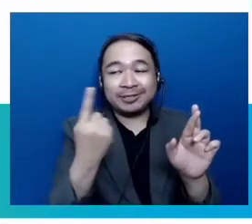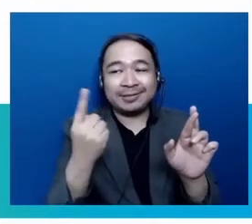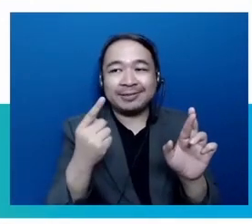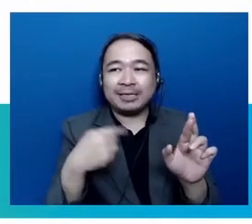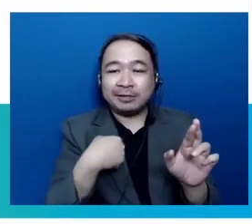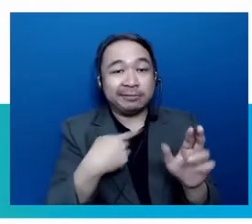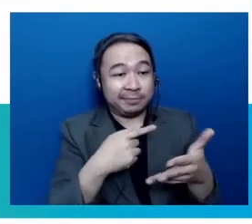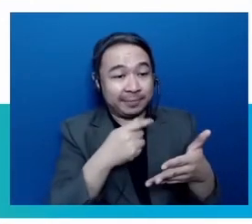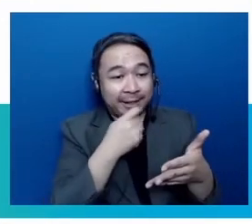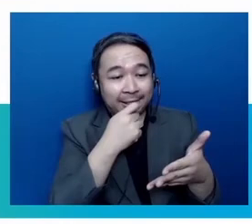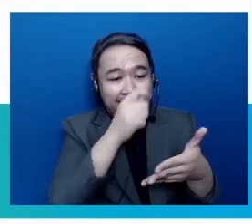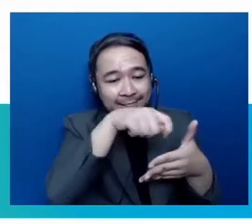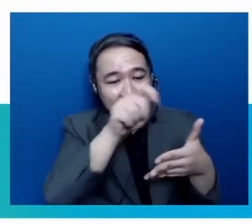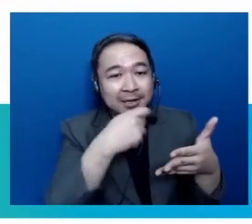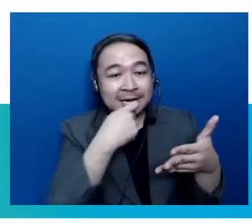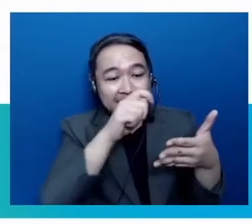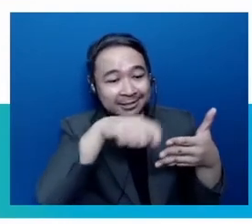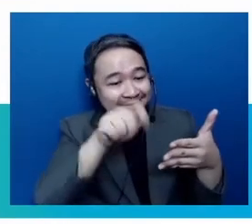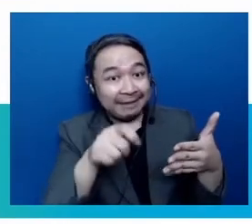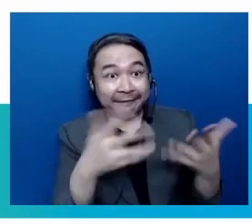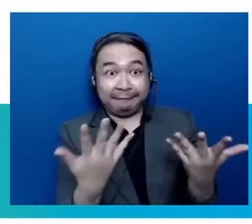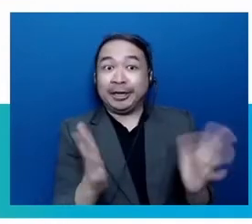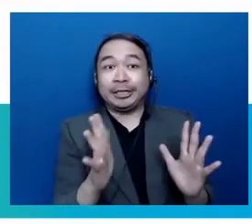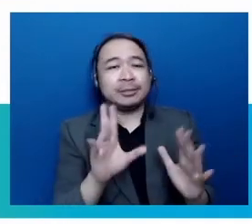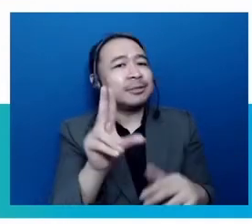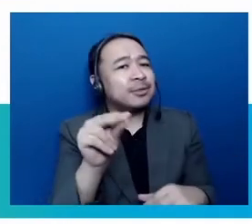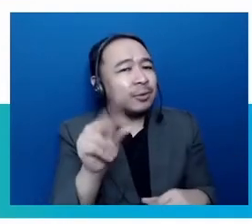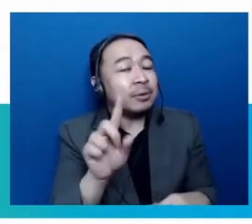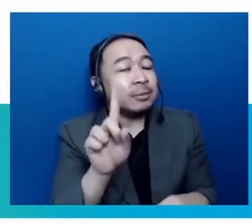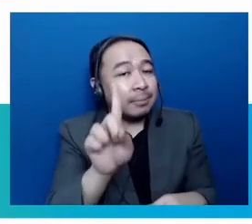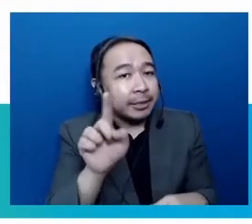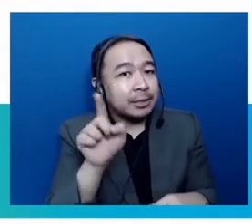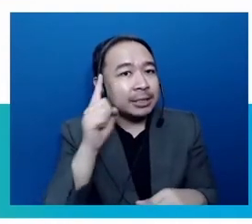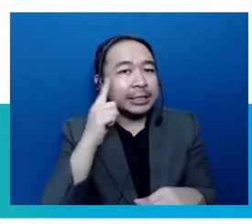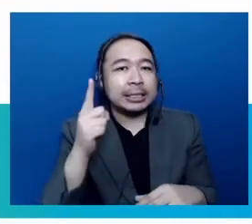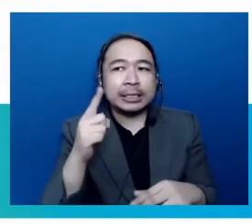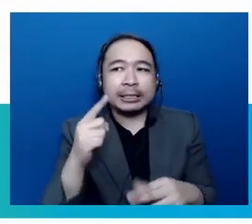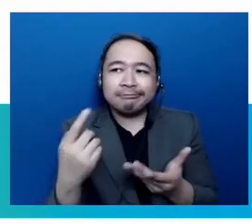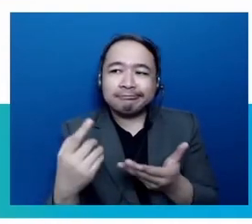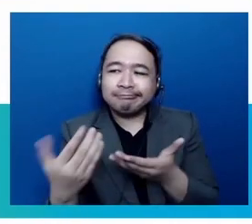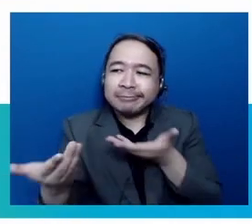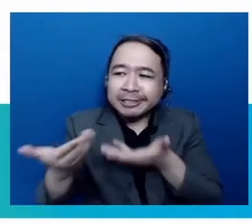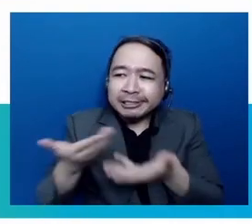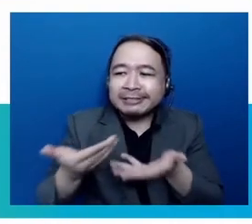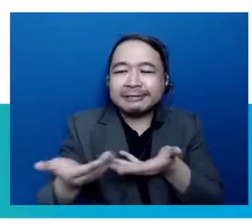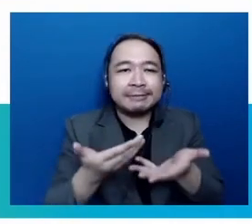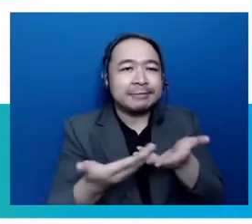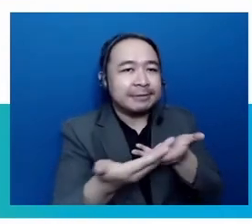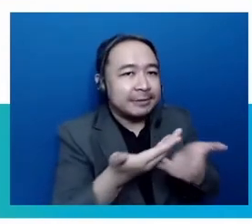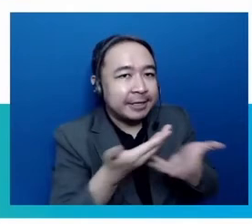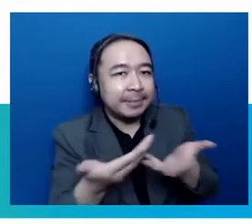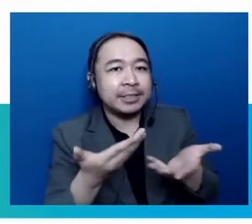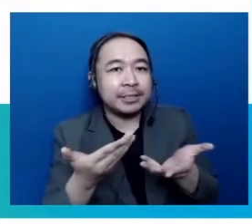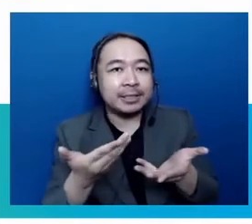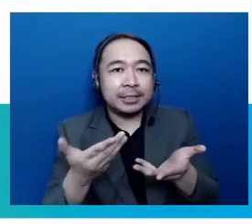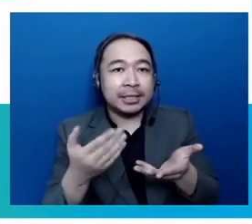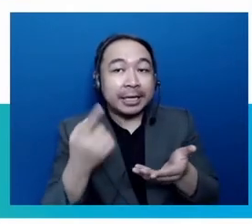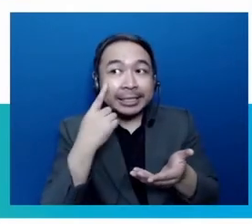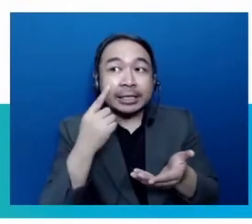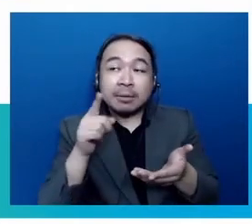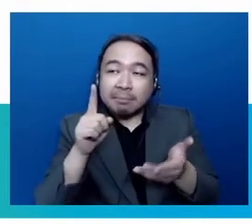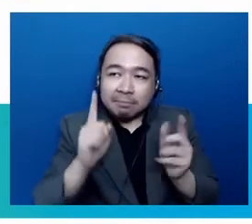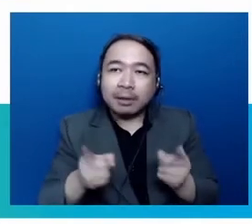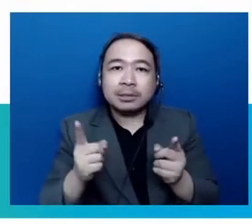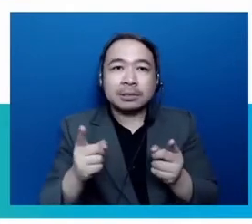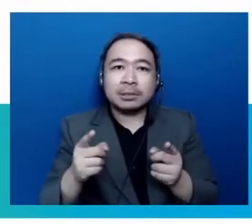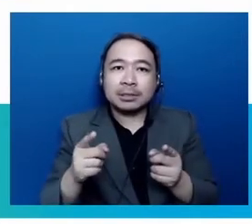are required to report, you know, who we engaged with. But it's engagement isn't just about asking us, you know,